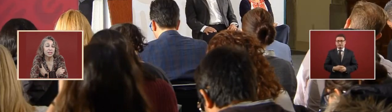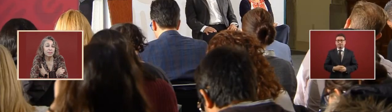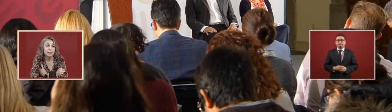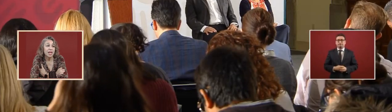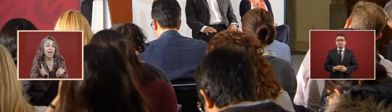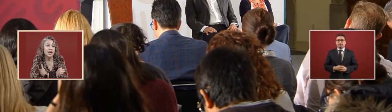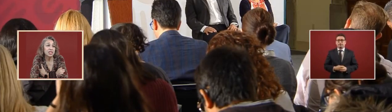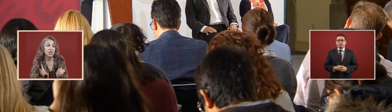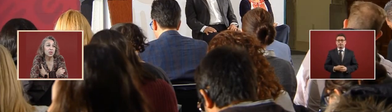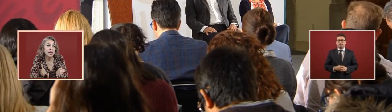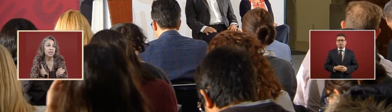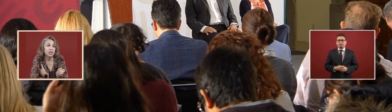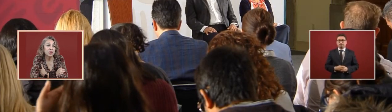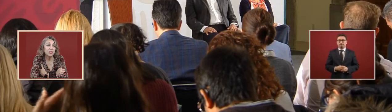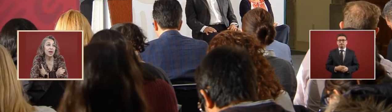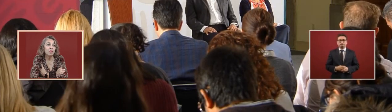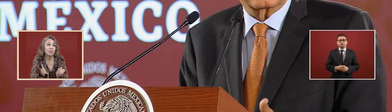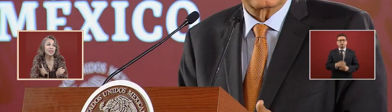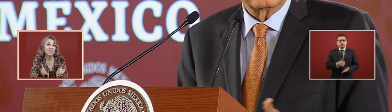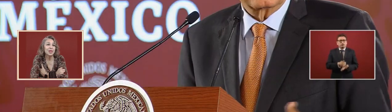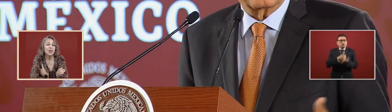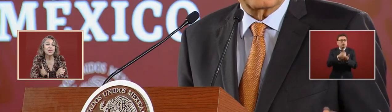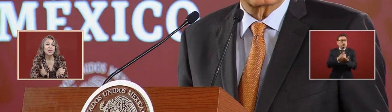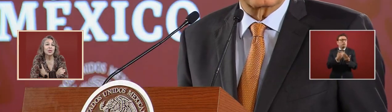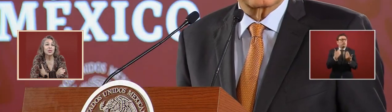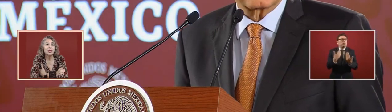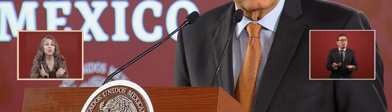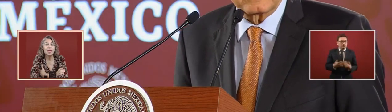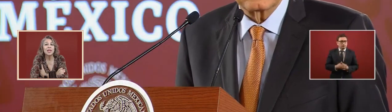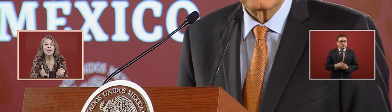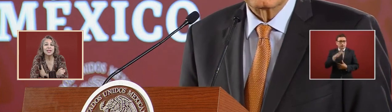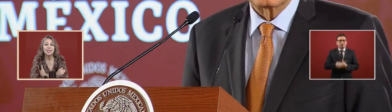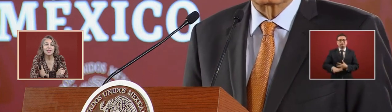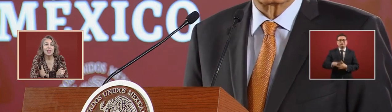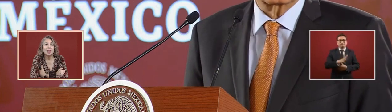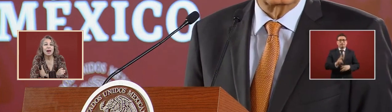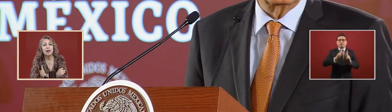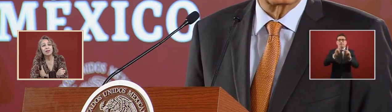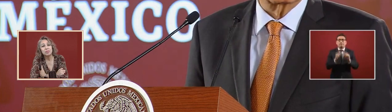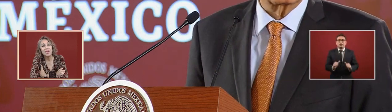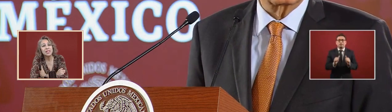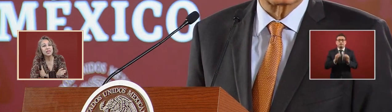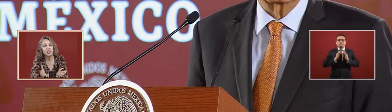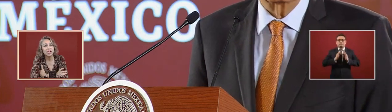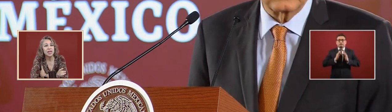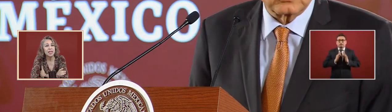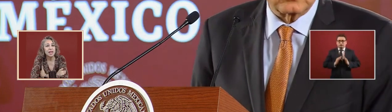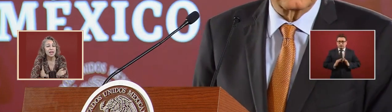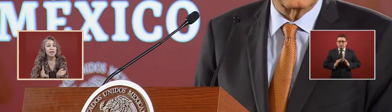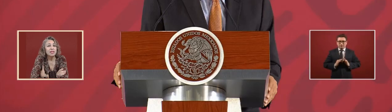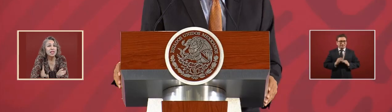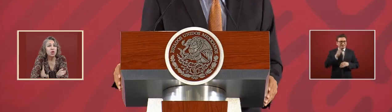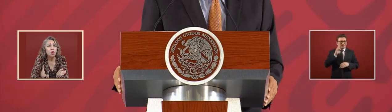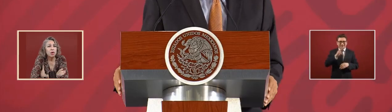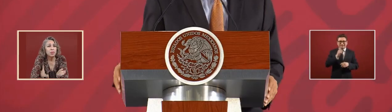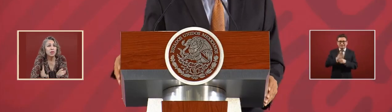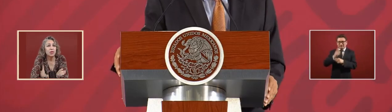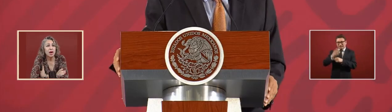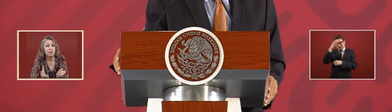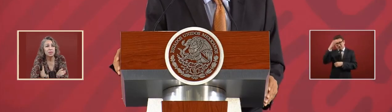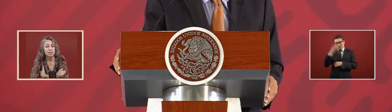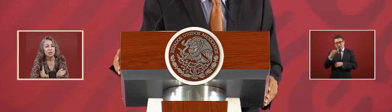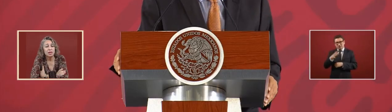us and it's going to help us la paz y la to realize estos crímenes peace and tranquility como these